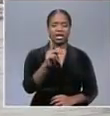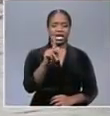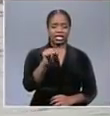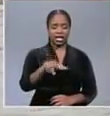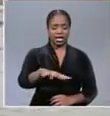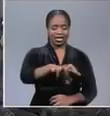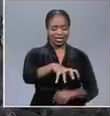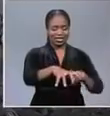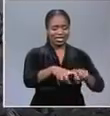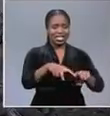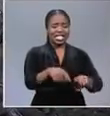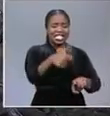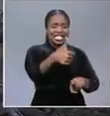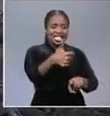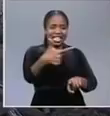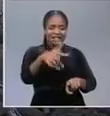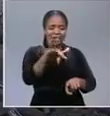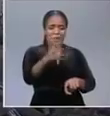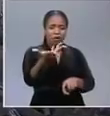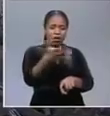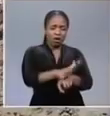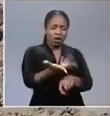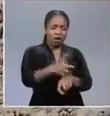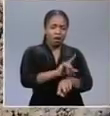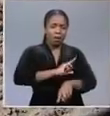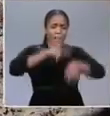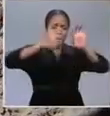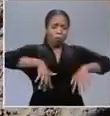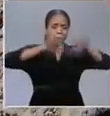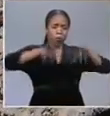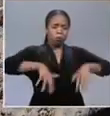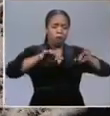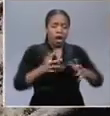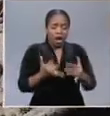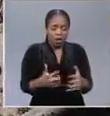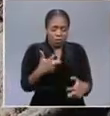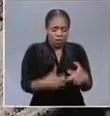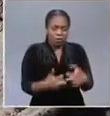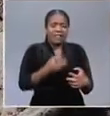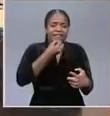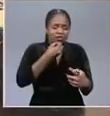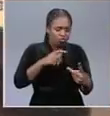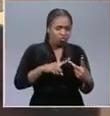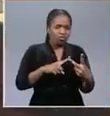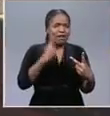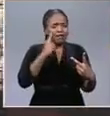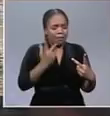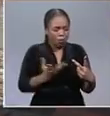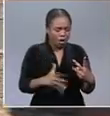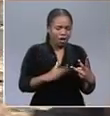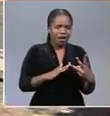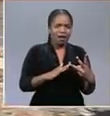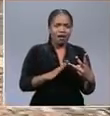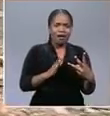67 people have perished in the Kwazulu-Natal floods. Now the challenges of shelter, food and disease control as